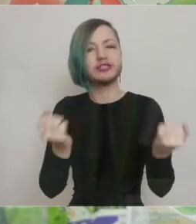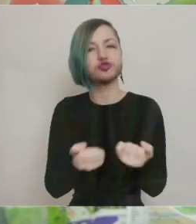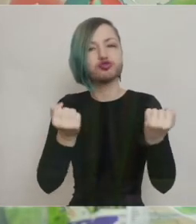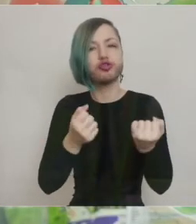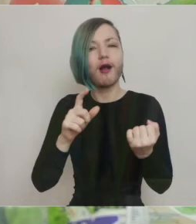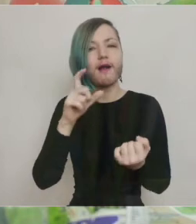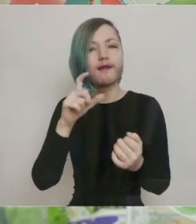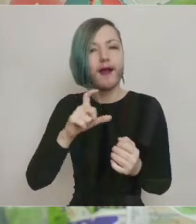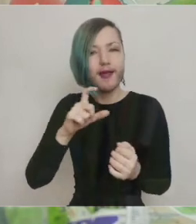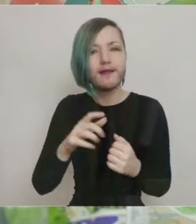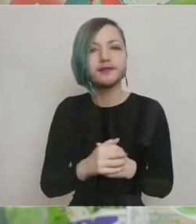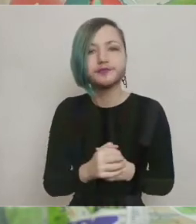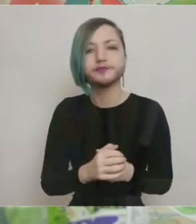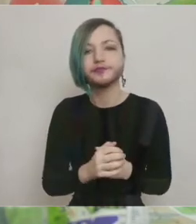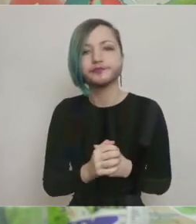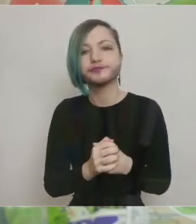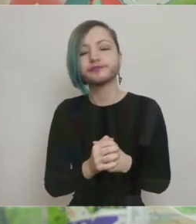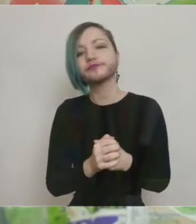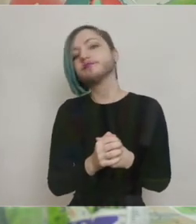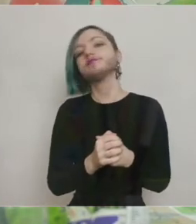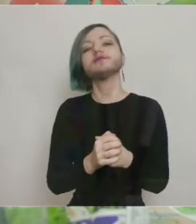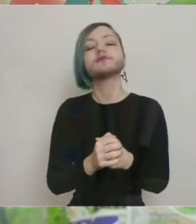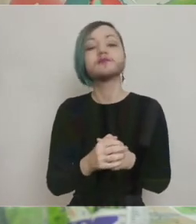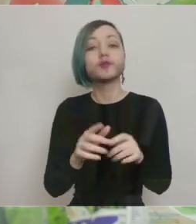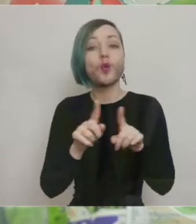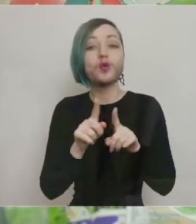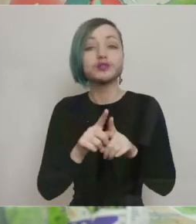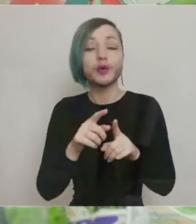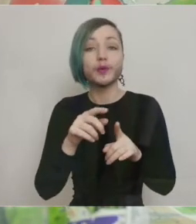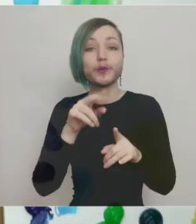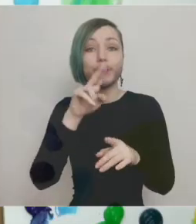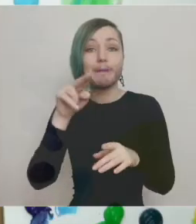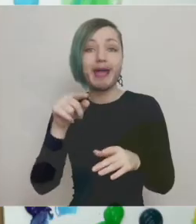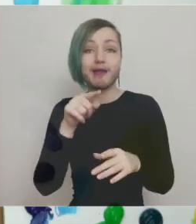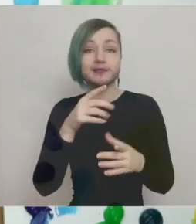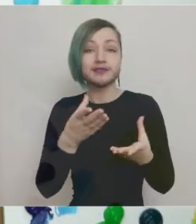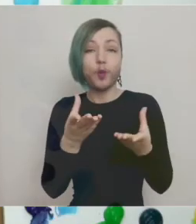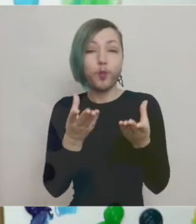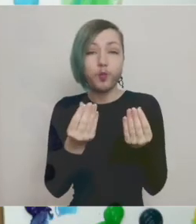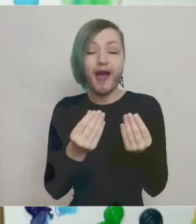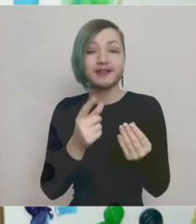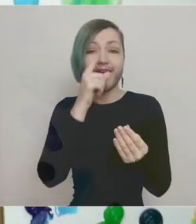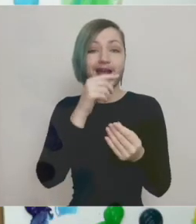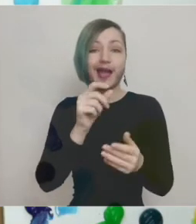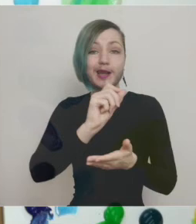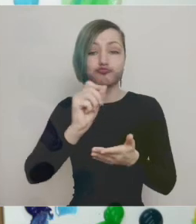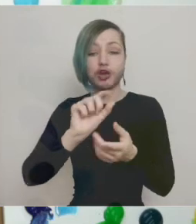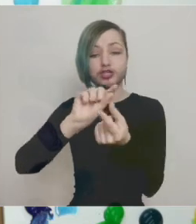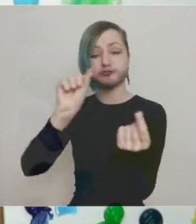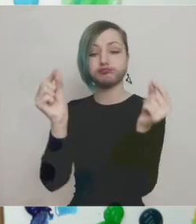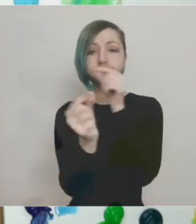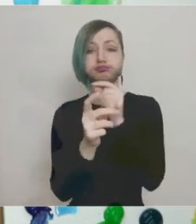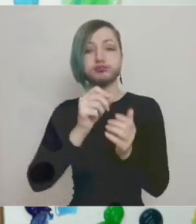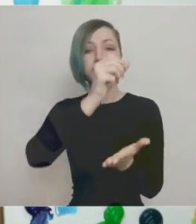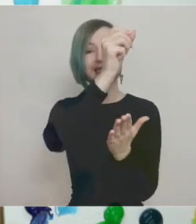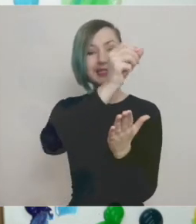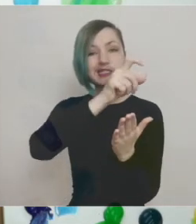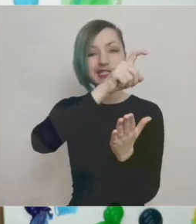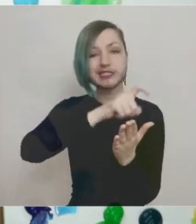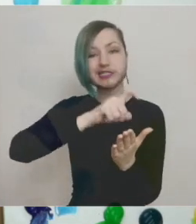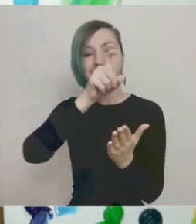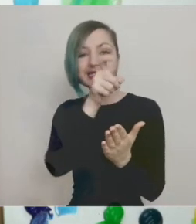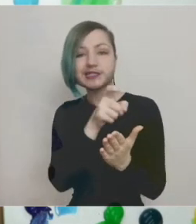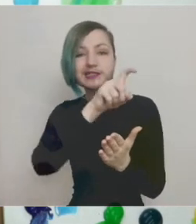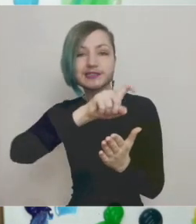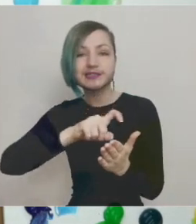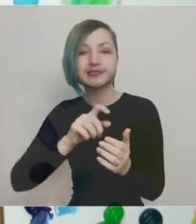stronger. And the other thing I do is, in really wet paint like this, I flip my brush around and draw into it,